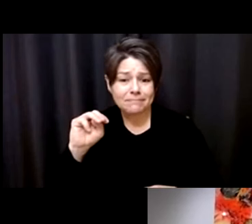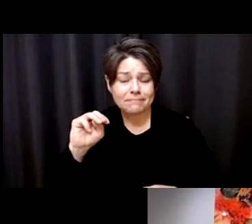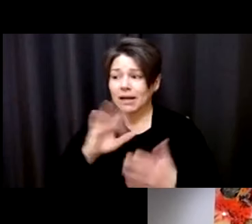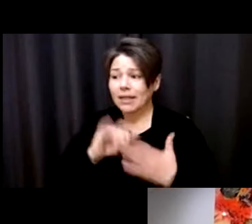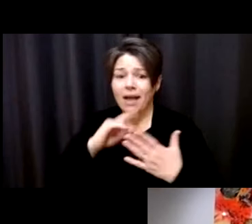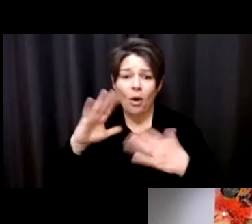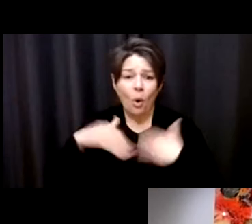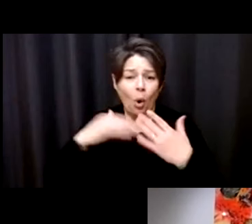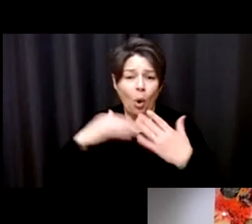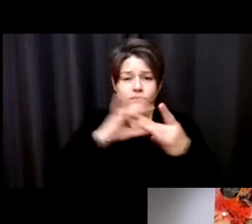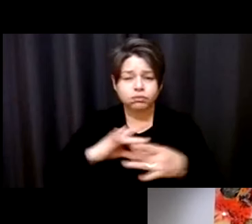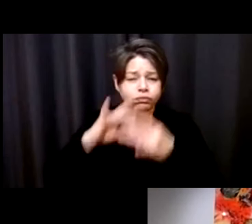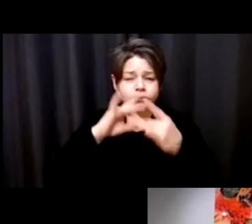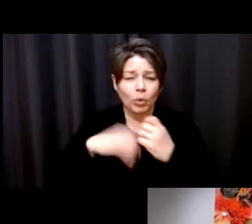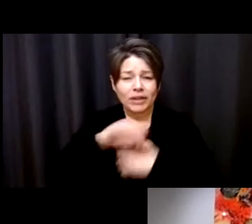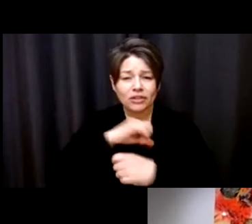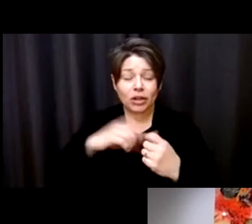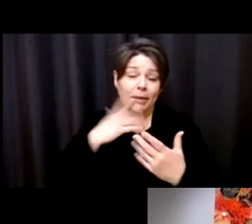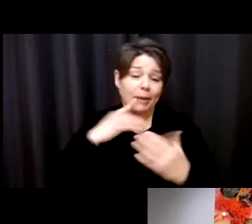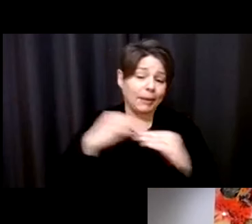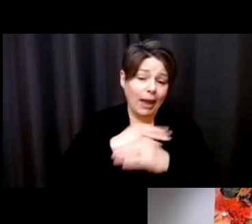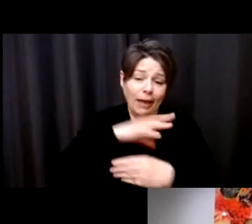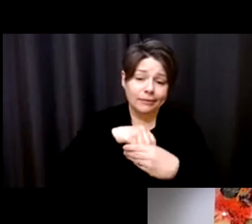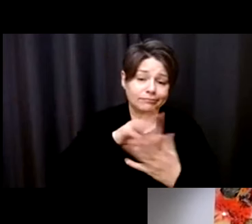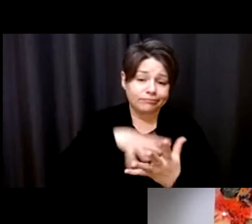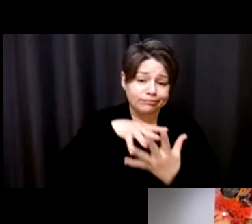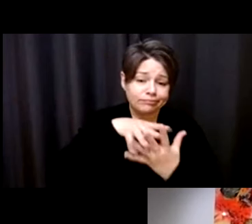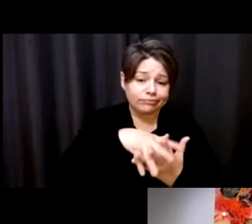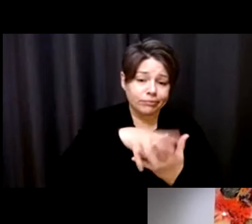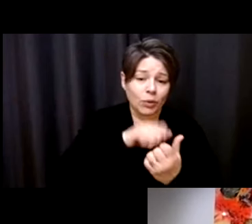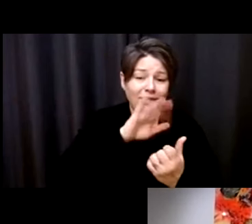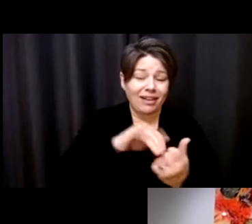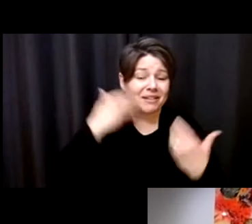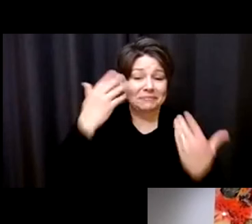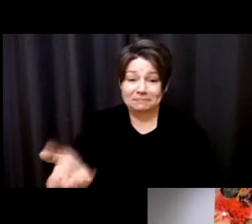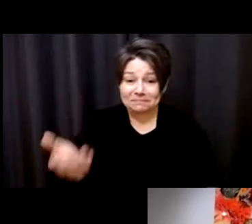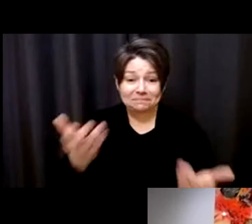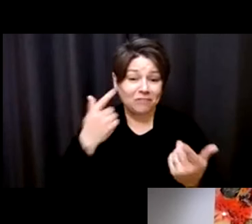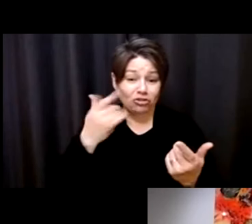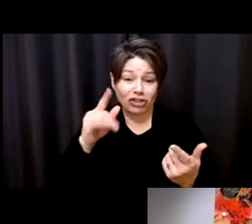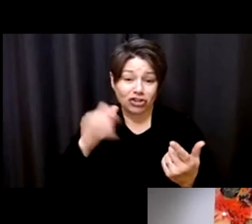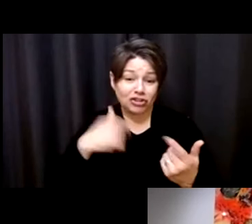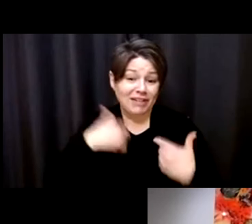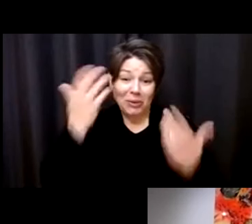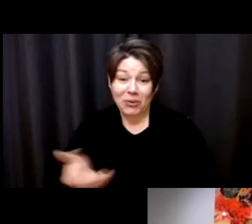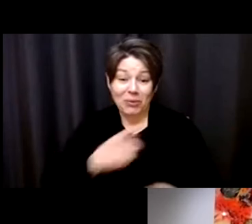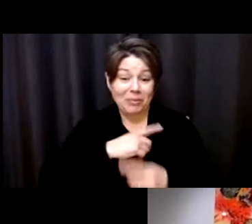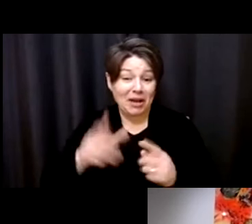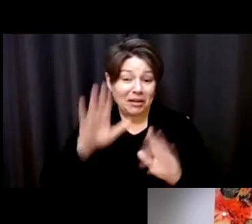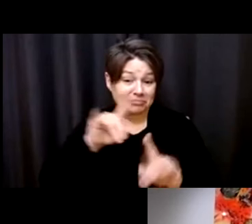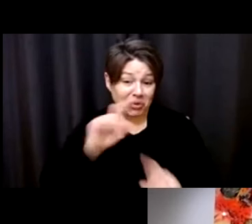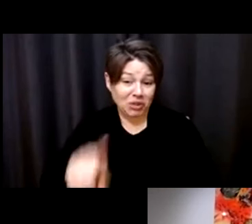So maybe there's some math buried in that way of communicating as well, Gretchel. I don't know, but it's a great